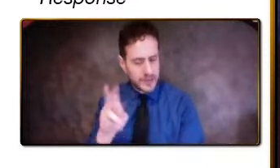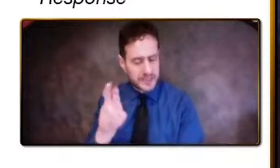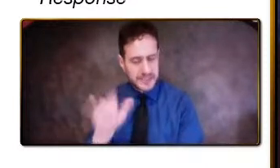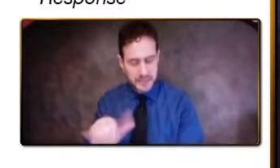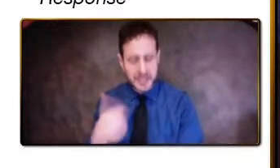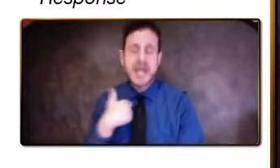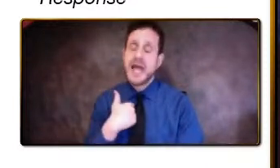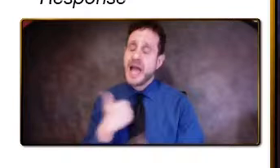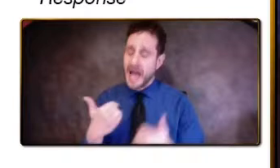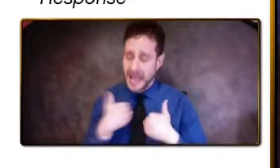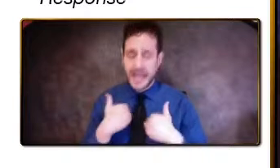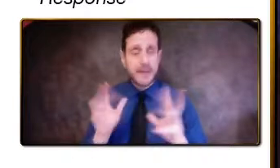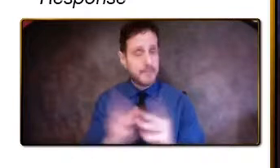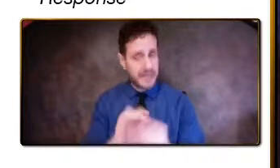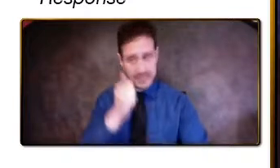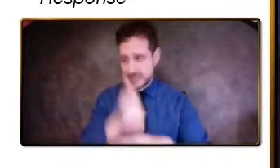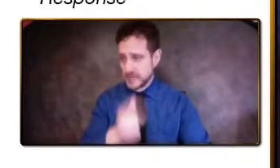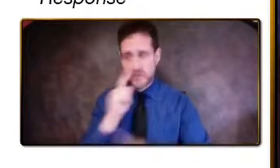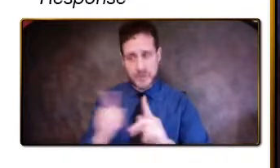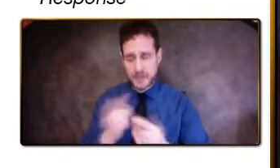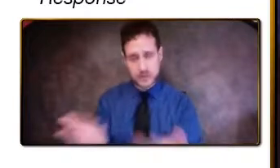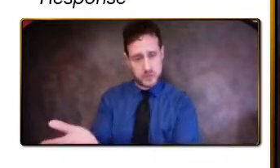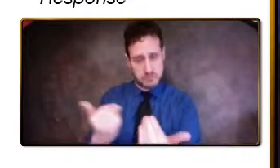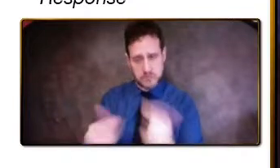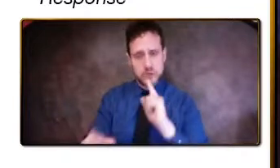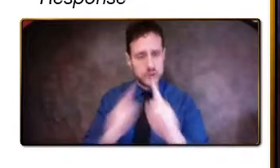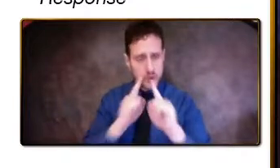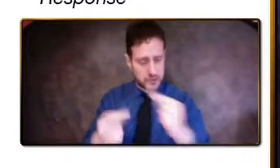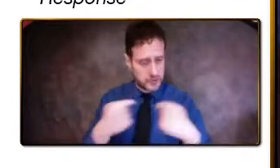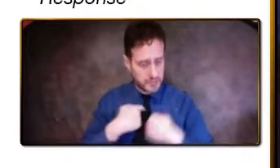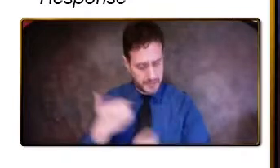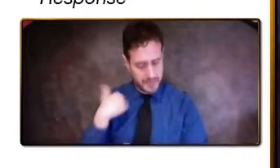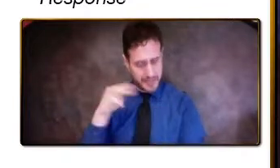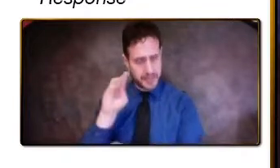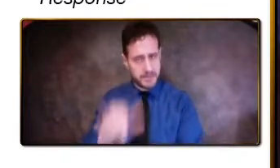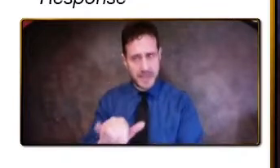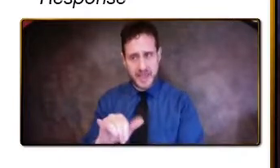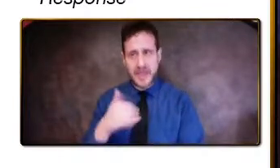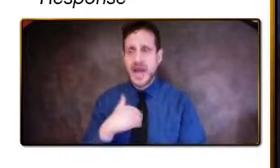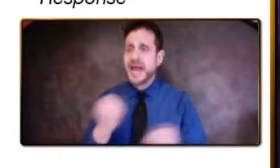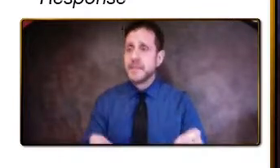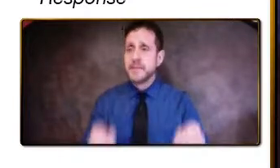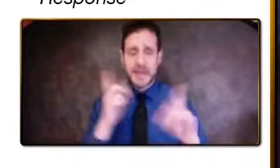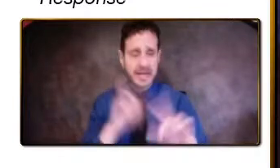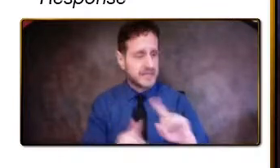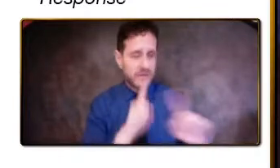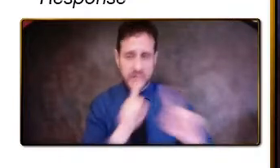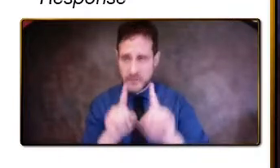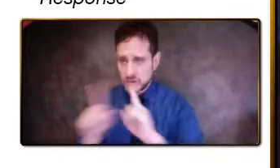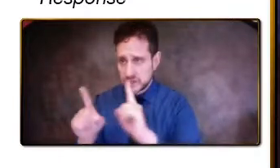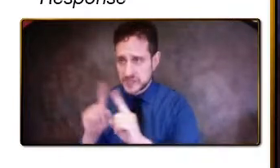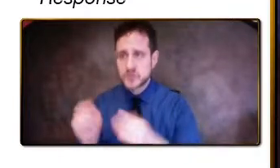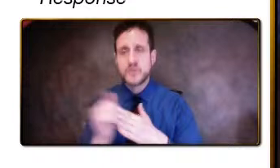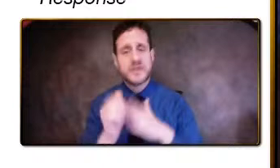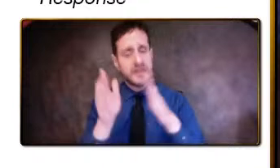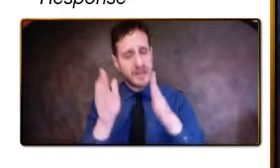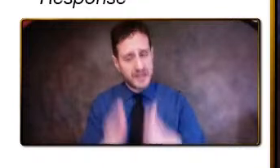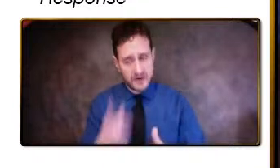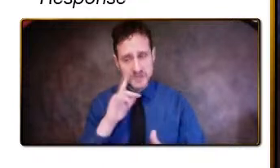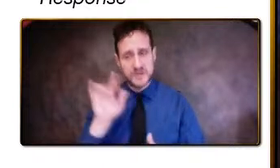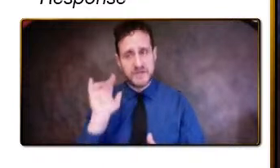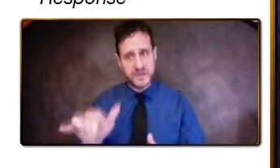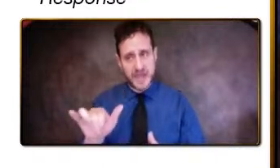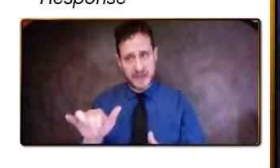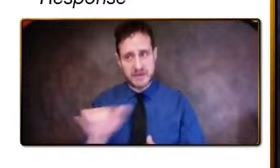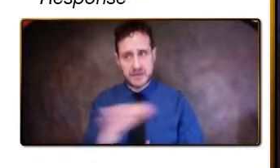me back in May by the legislature. I had many conversations with the leaders of that